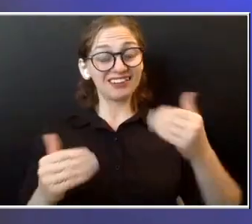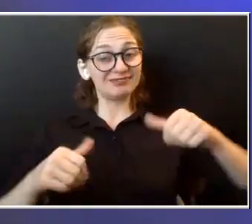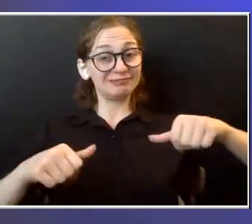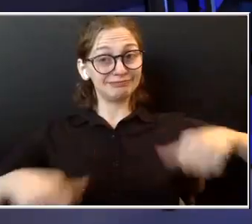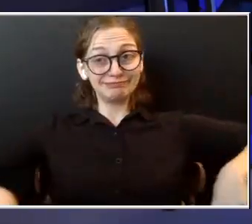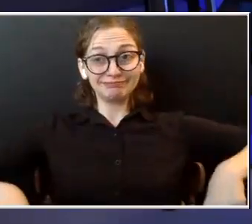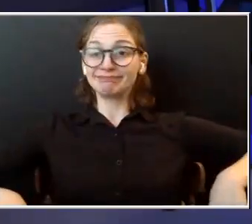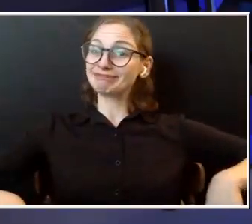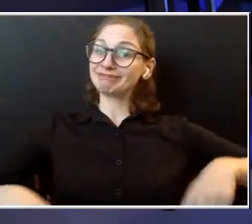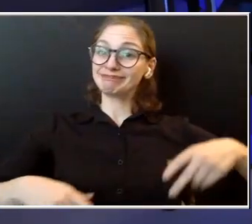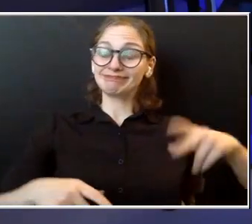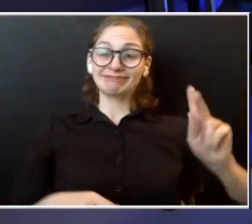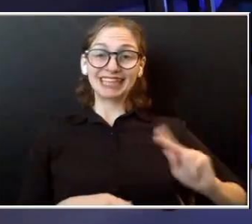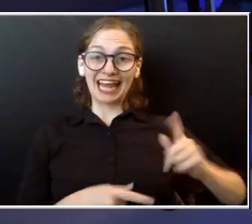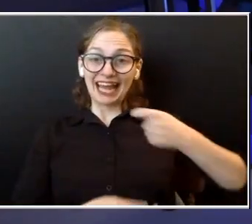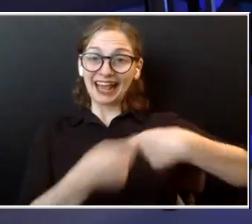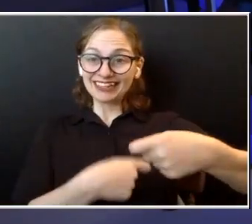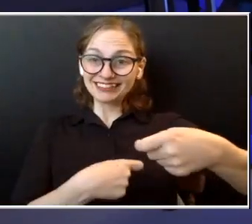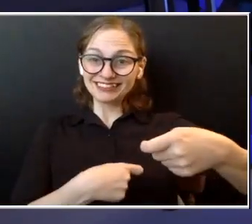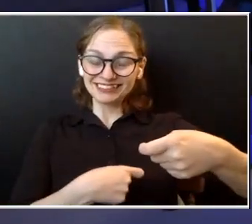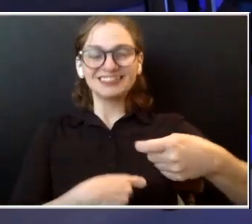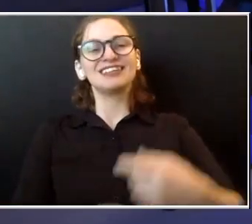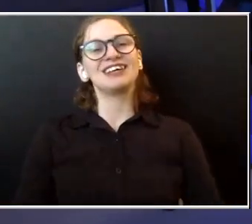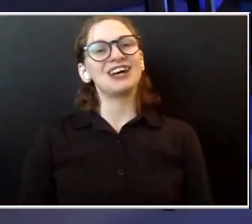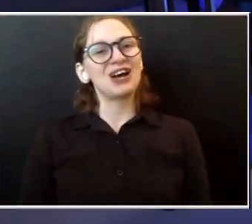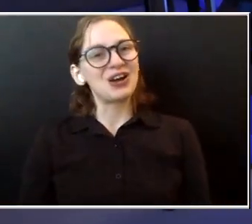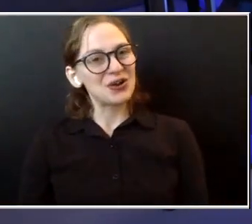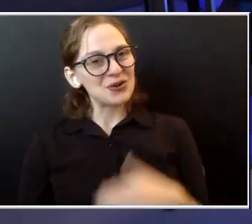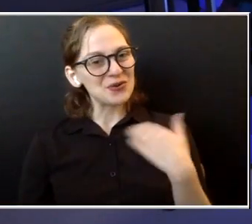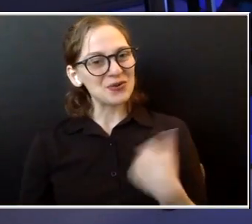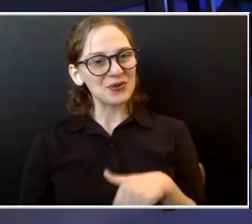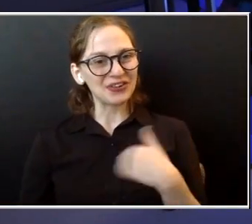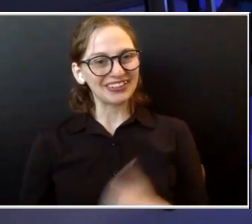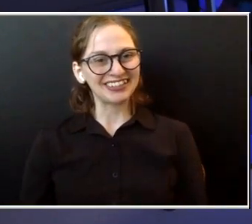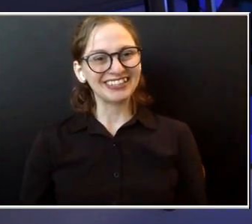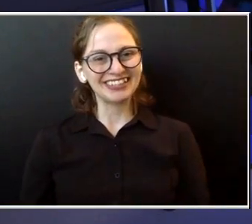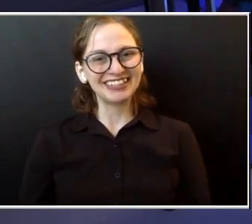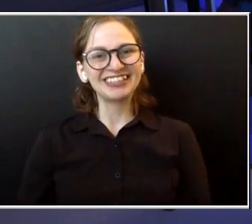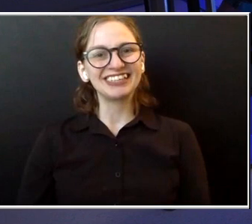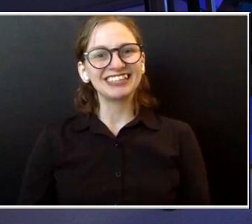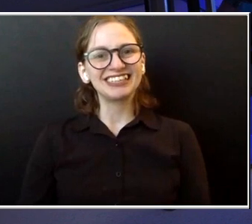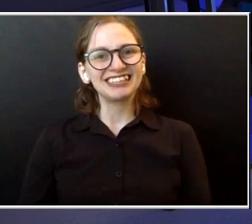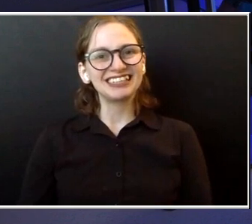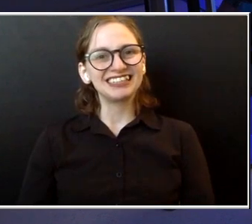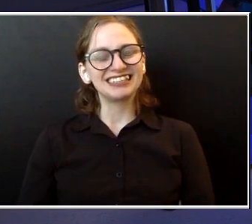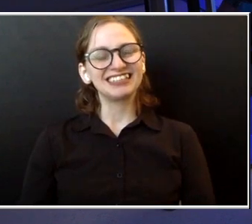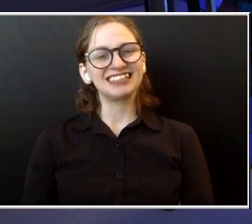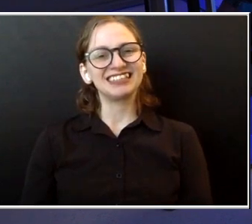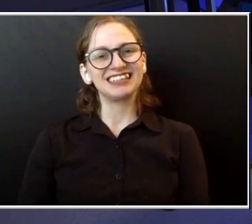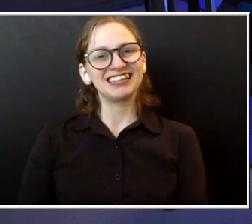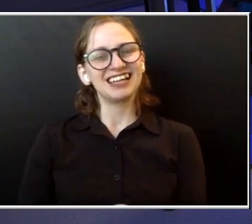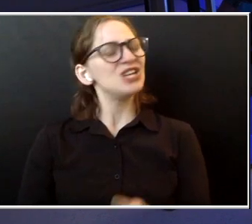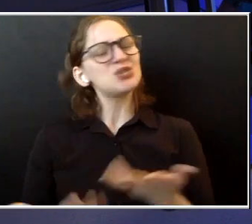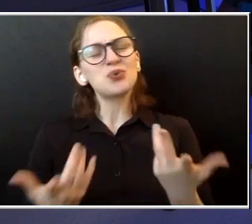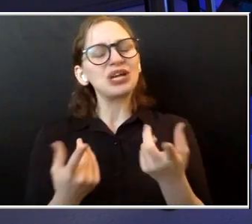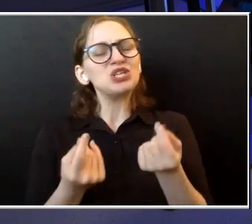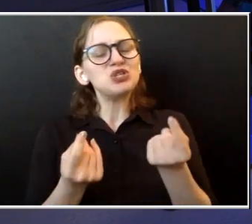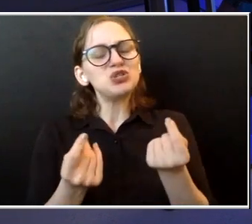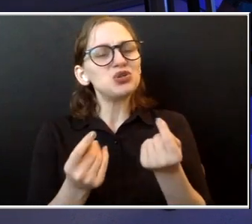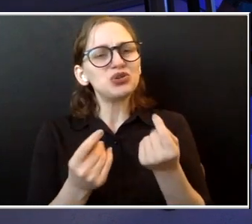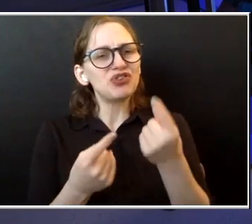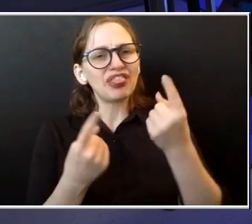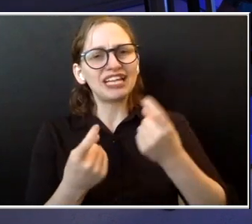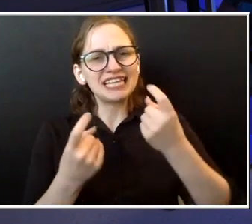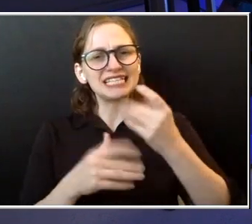to donate some kidneys. So. Big moment to come here. Wow. So what do you have to, what kind of things do they have to do to test you, et cetera? And by the way, that's kind of a